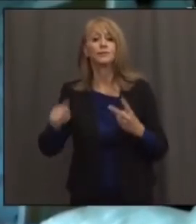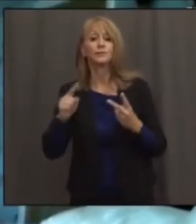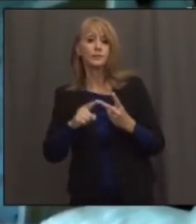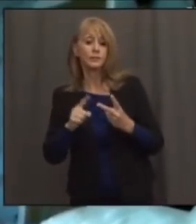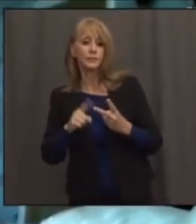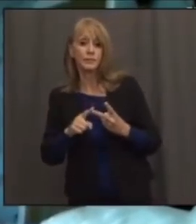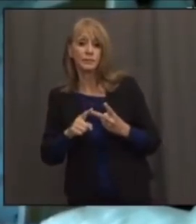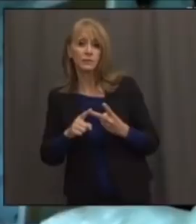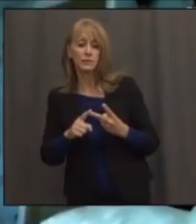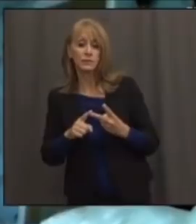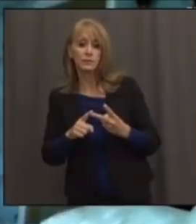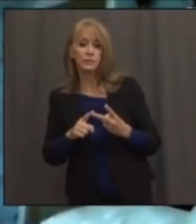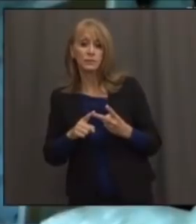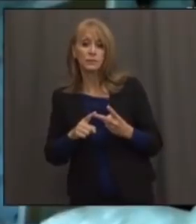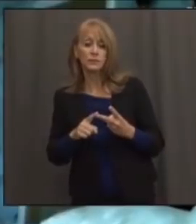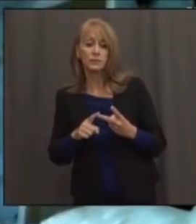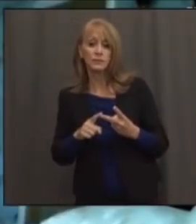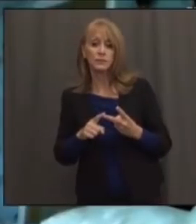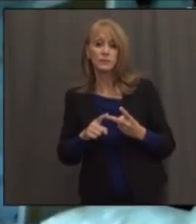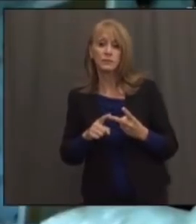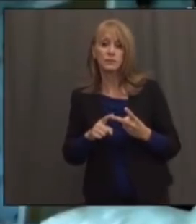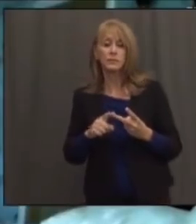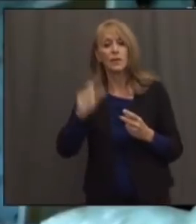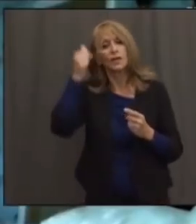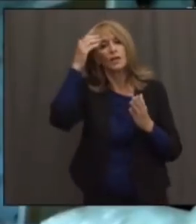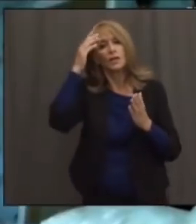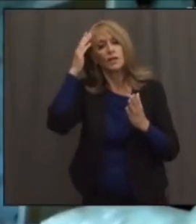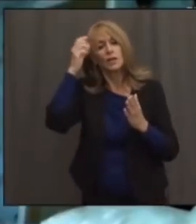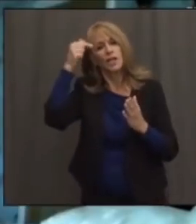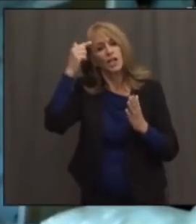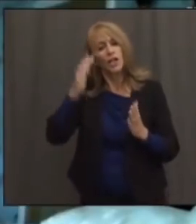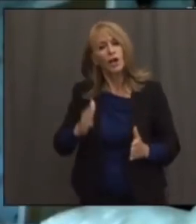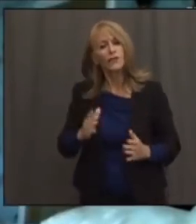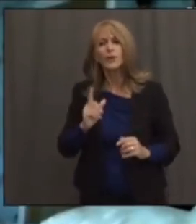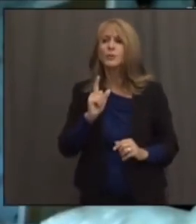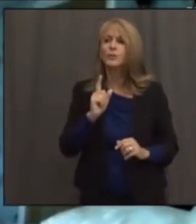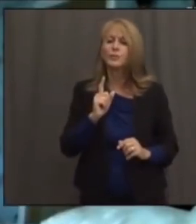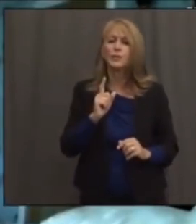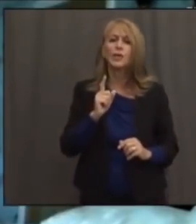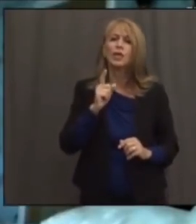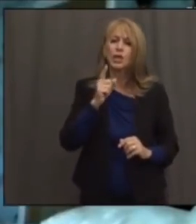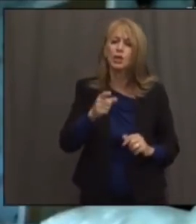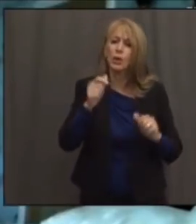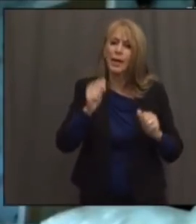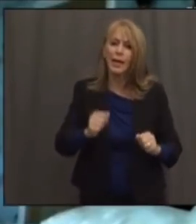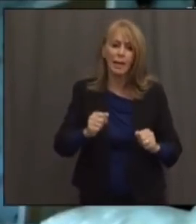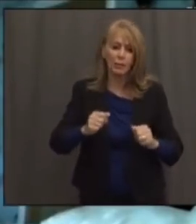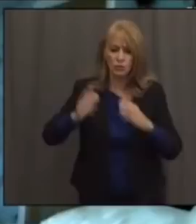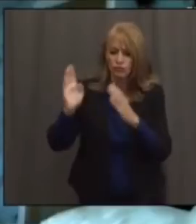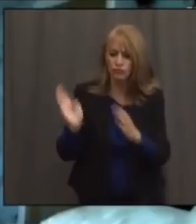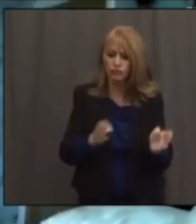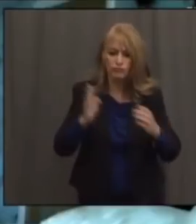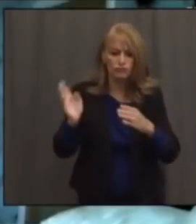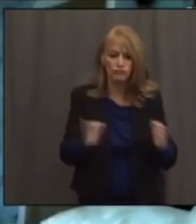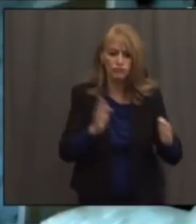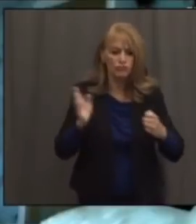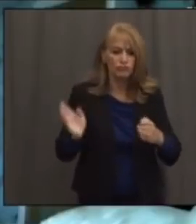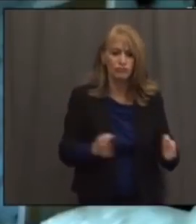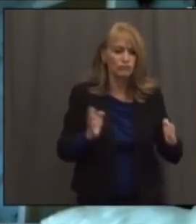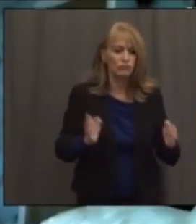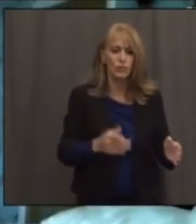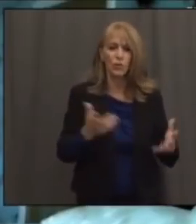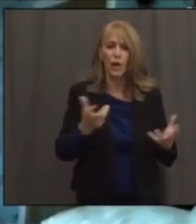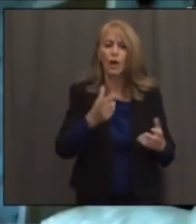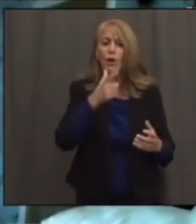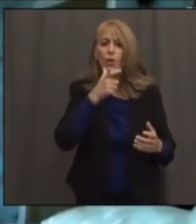that, your ability, Governor, to really mobilize the people who are the true heroes, which are